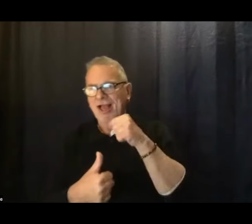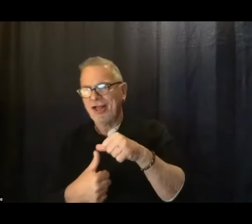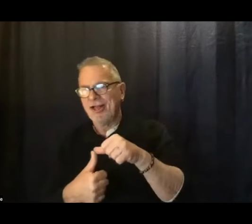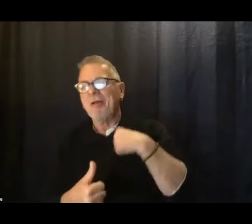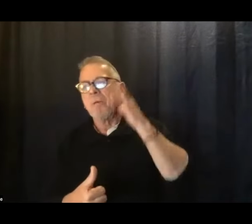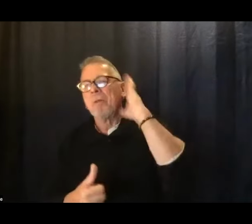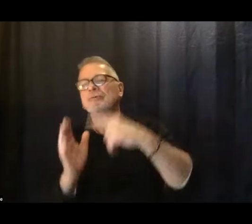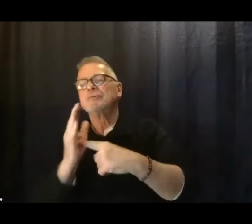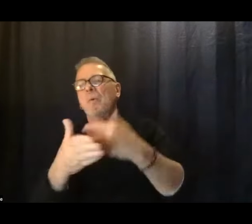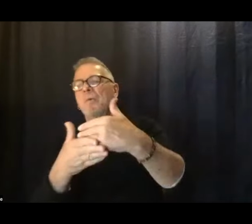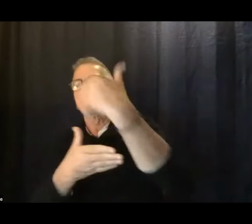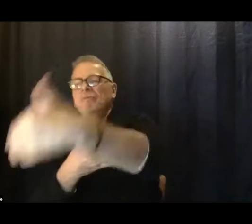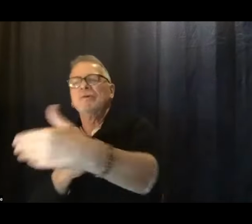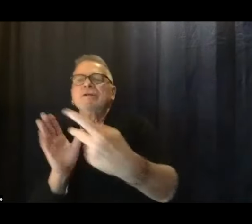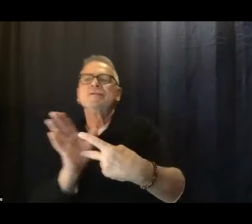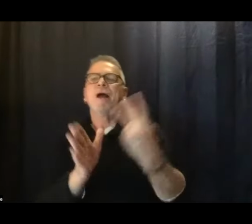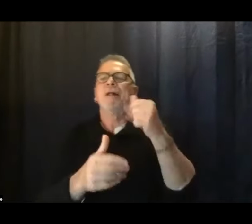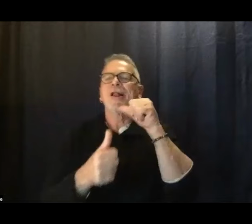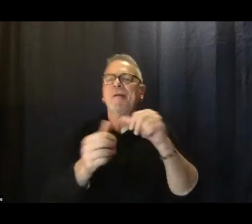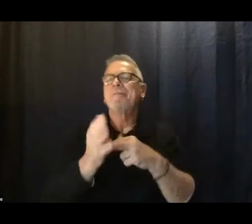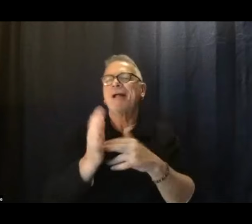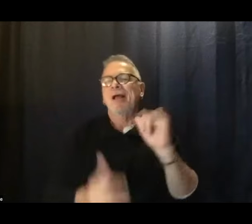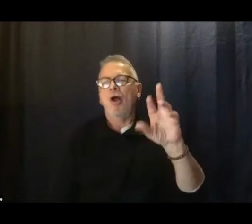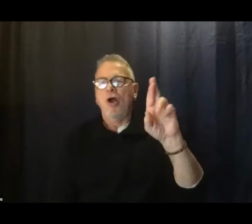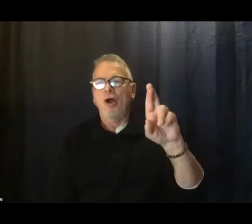all right. Double letters.